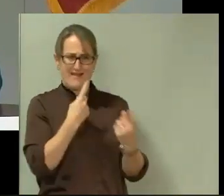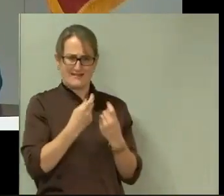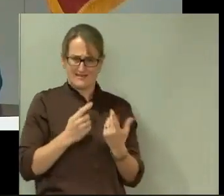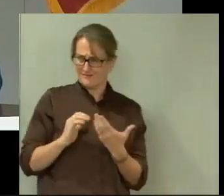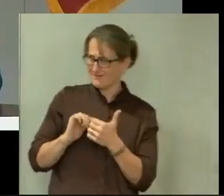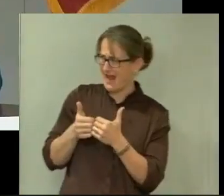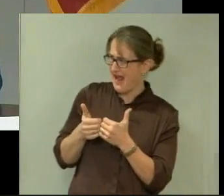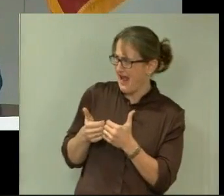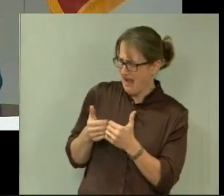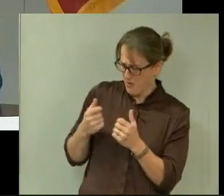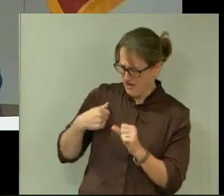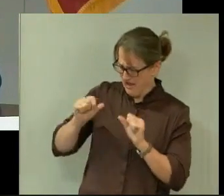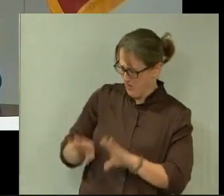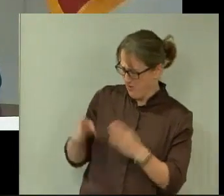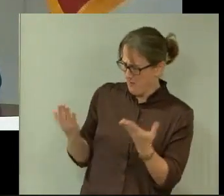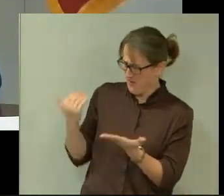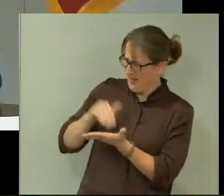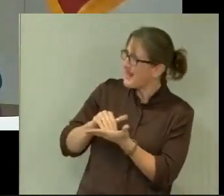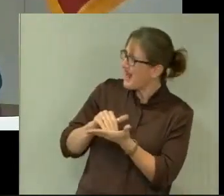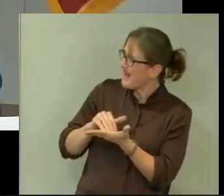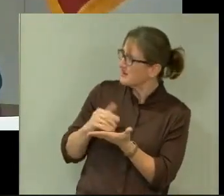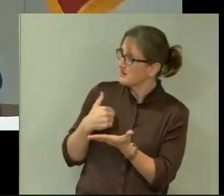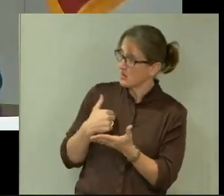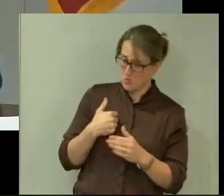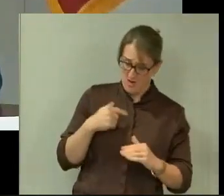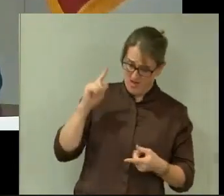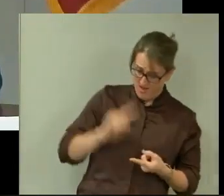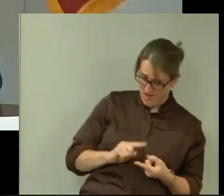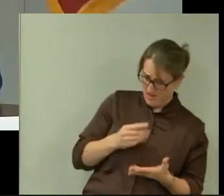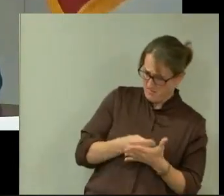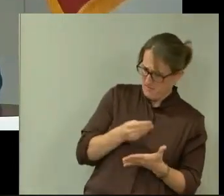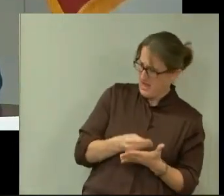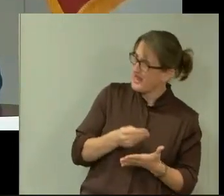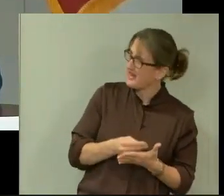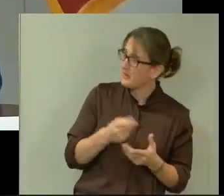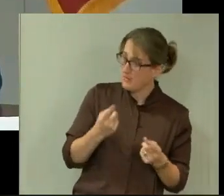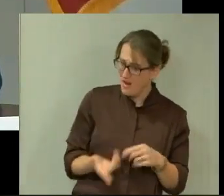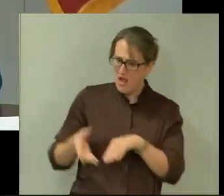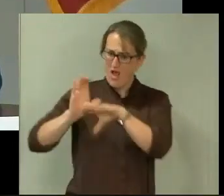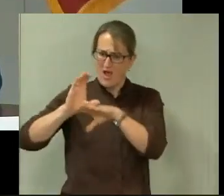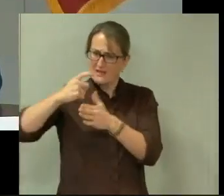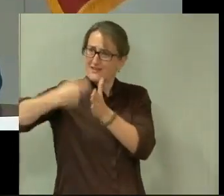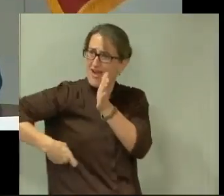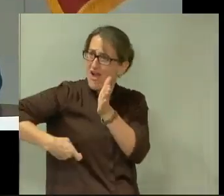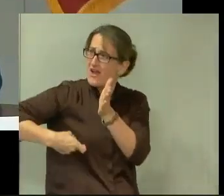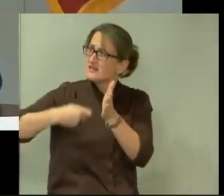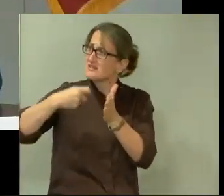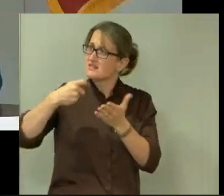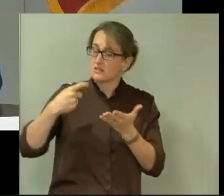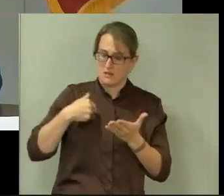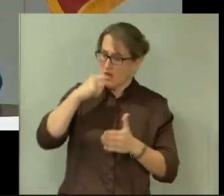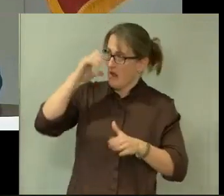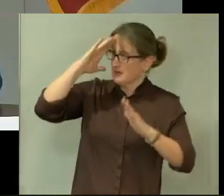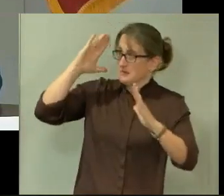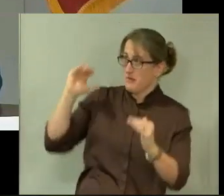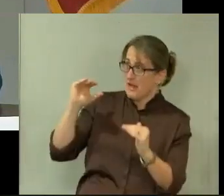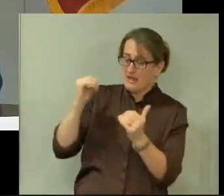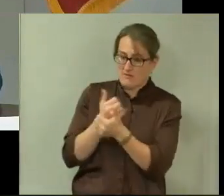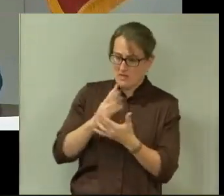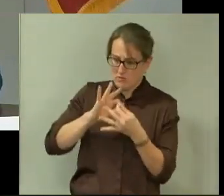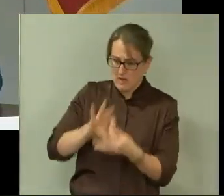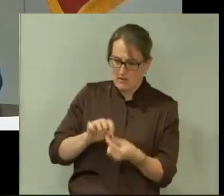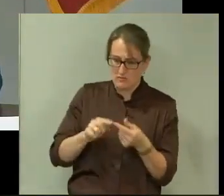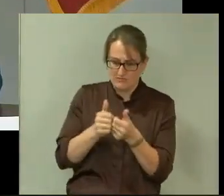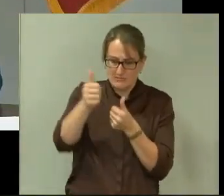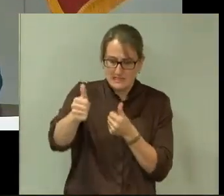reopening, balancing cuts to your budget and all the additional expenses that are greater than anticipated around distance learning and